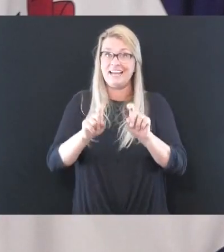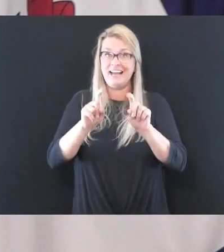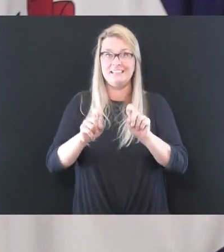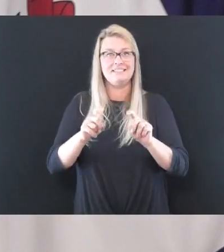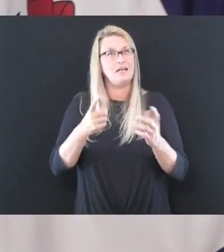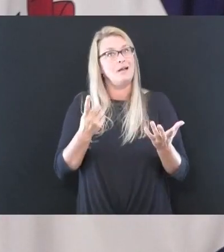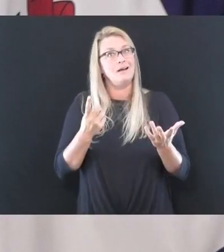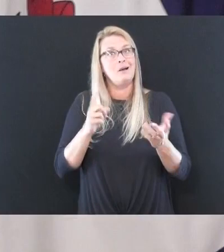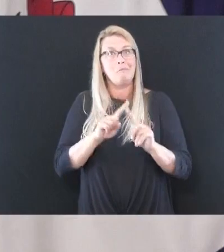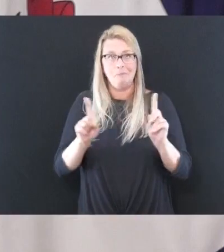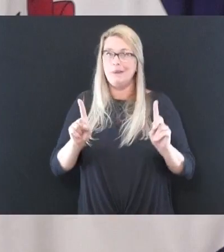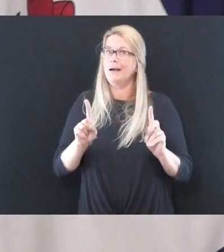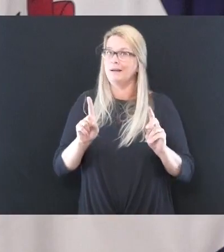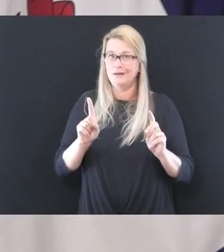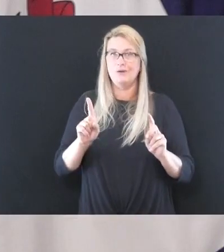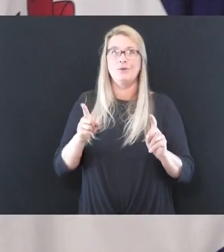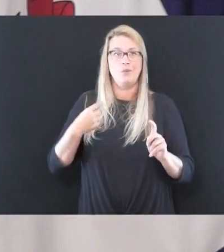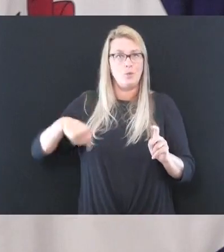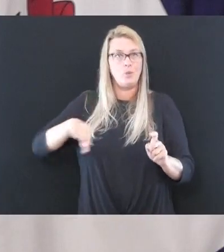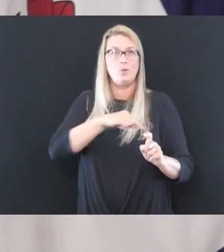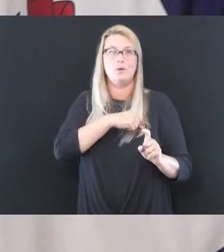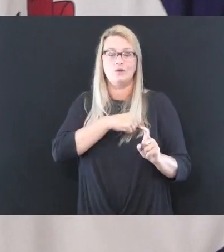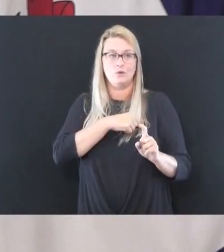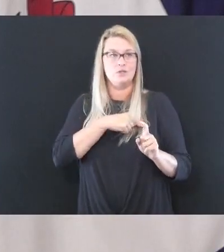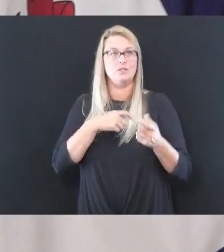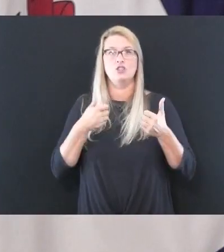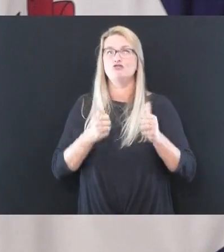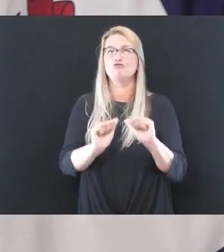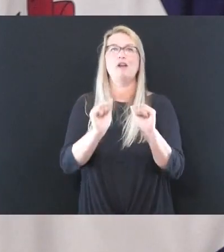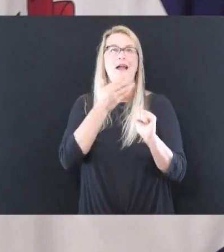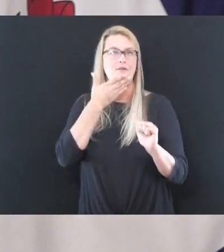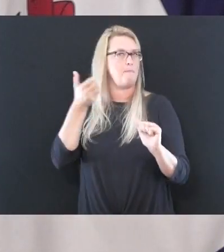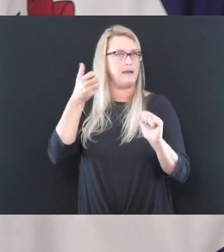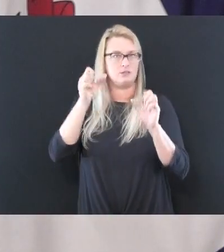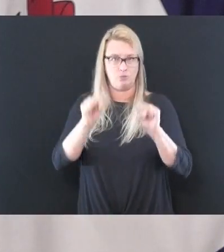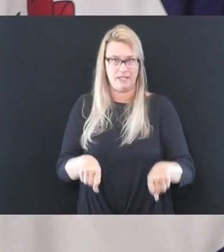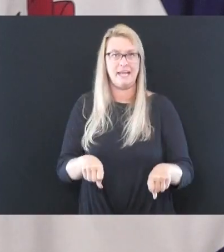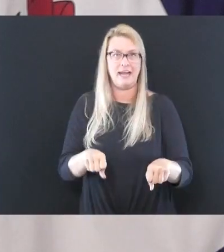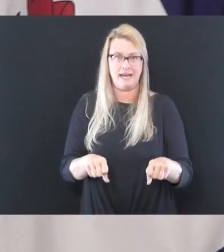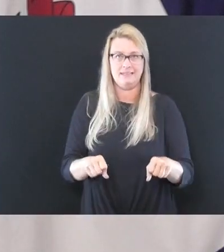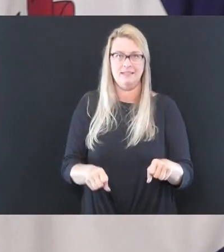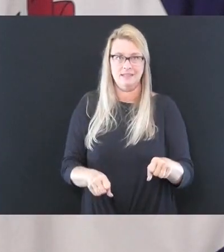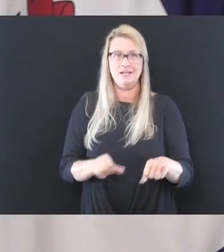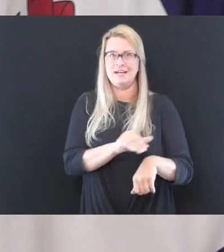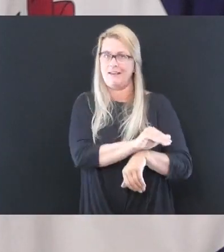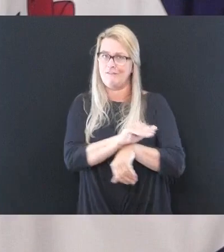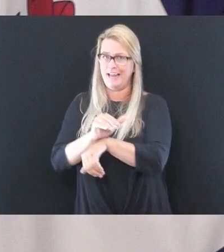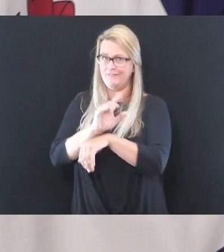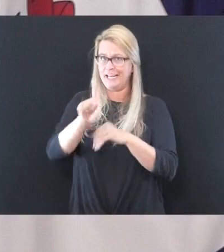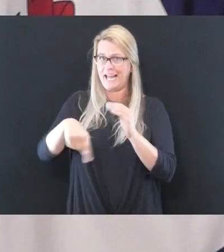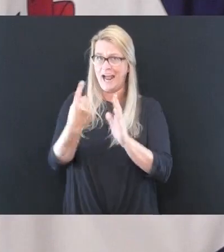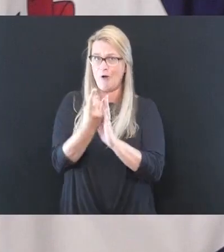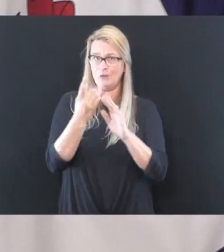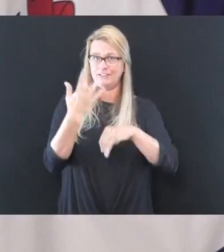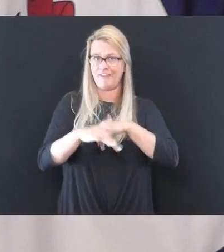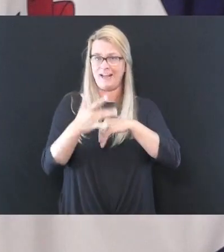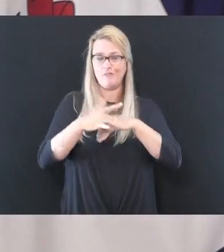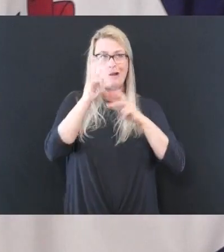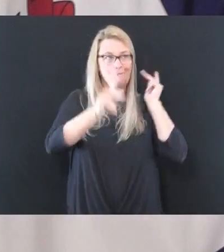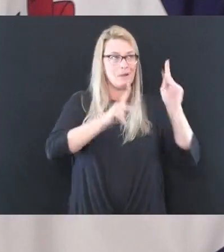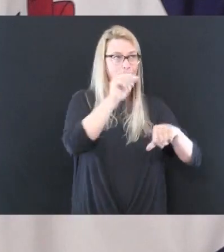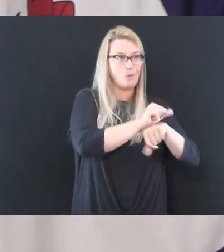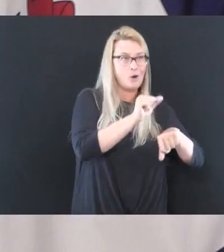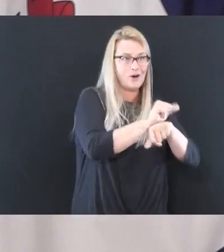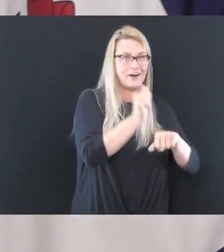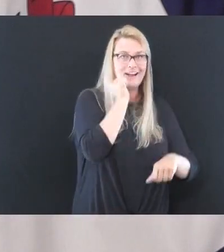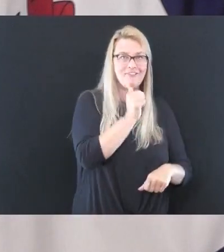limit, but we'll try in every way to do that, because I surely understand that the people are working and